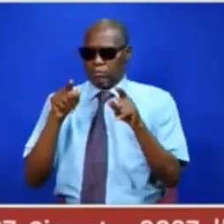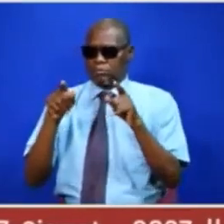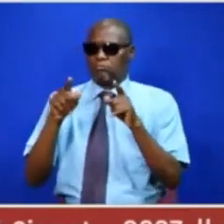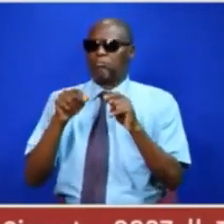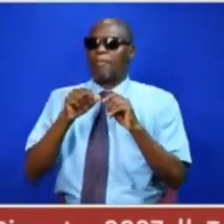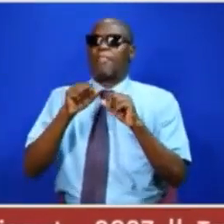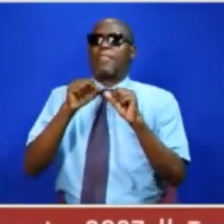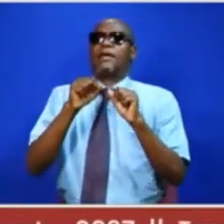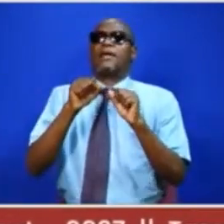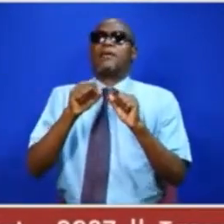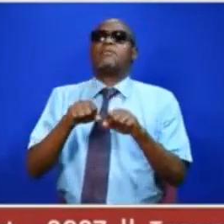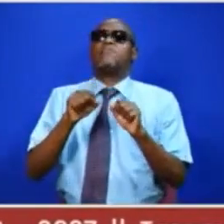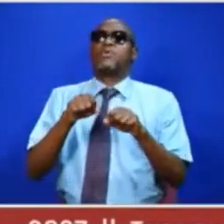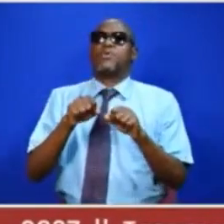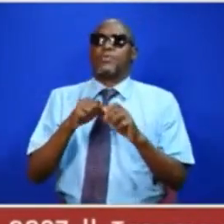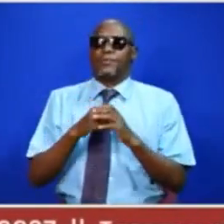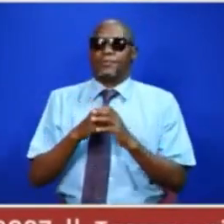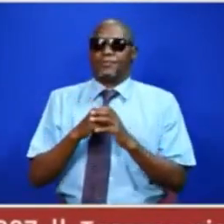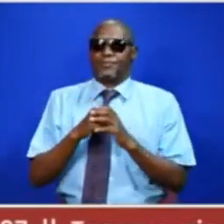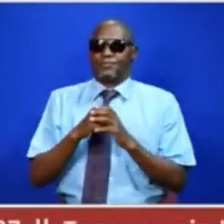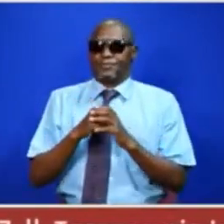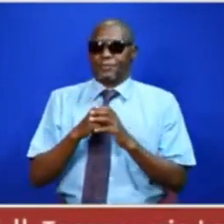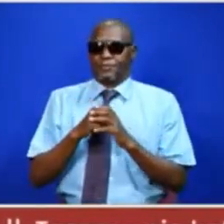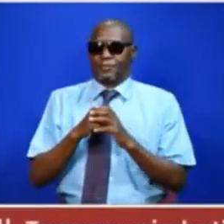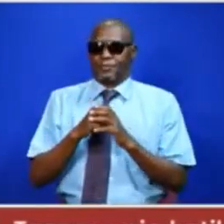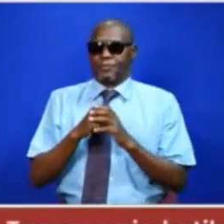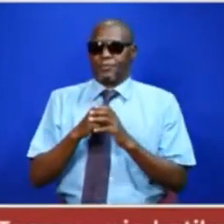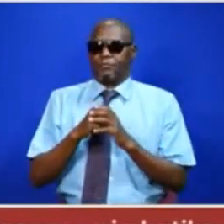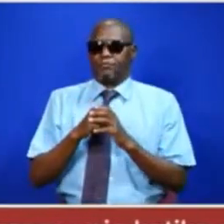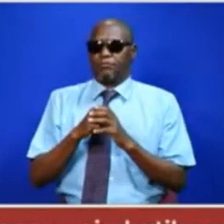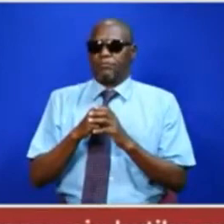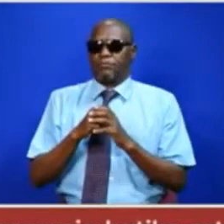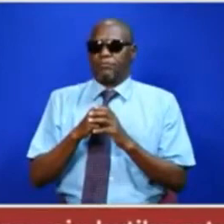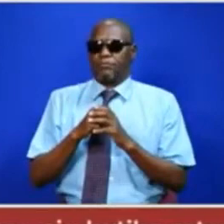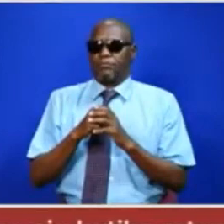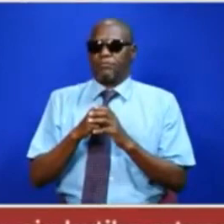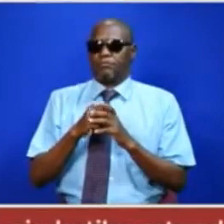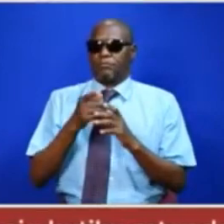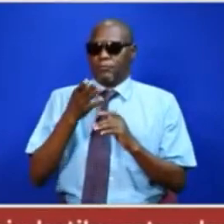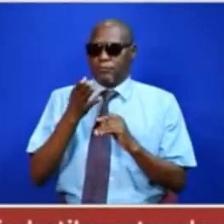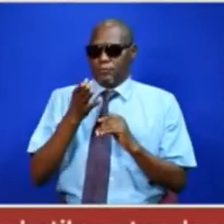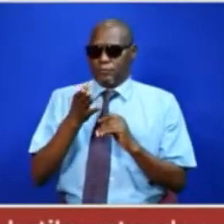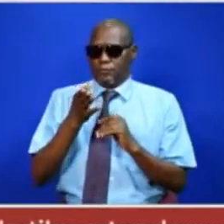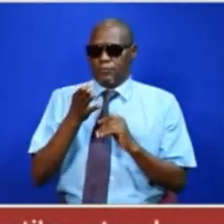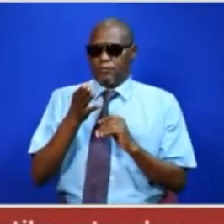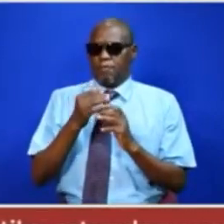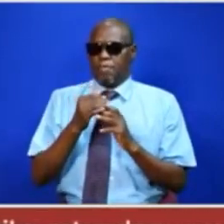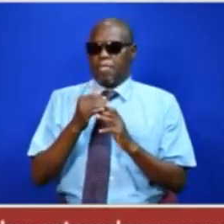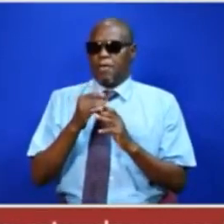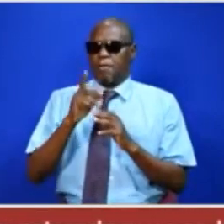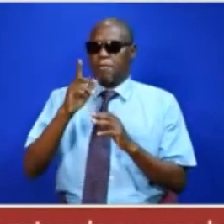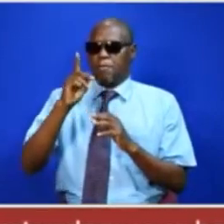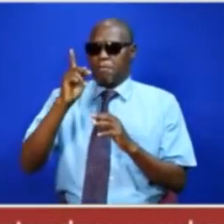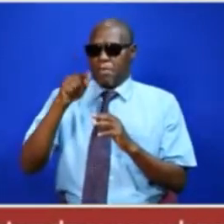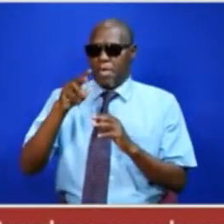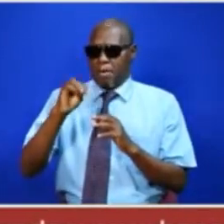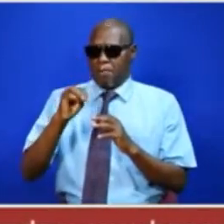to knock at the door of incumbent prime ministers